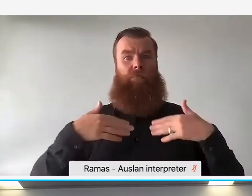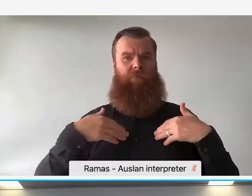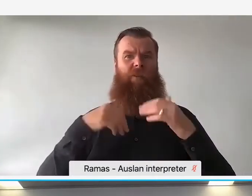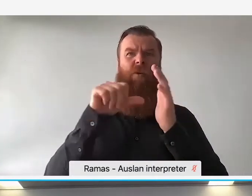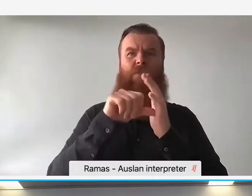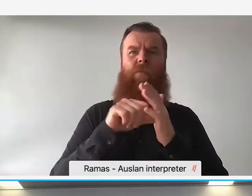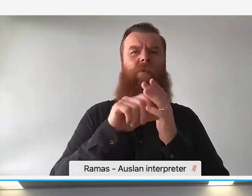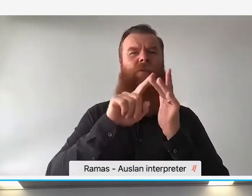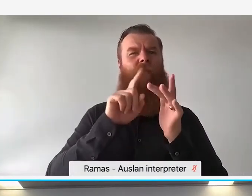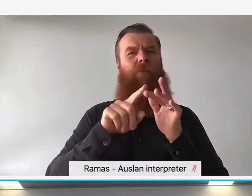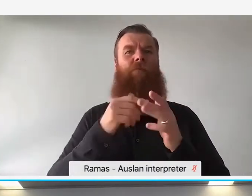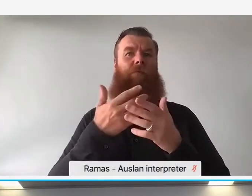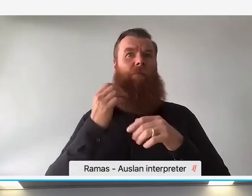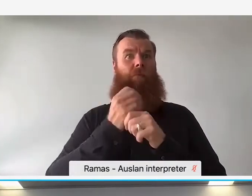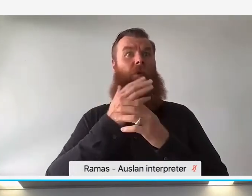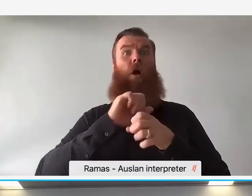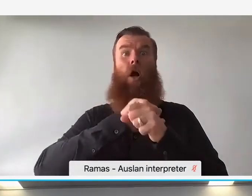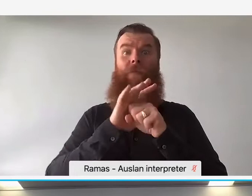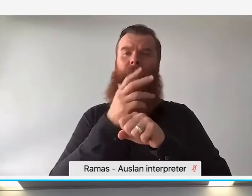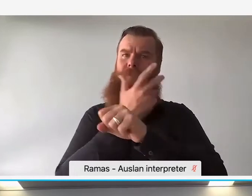COVID vaccinations prior to leaving.